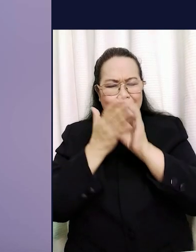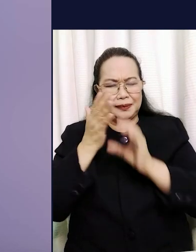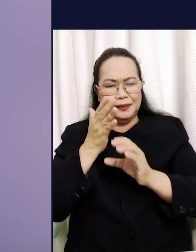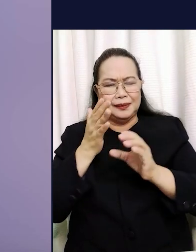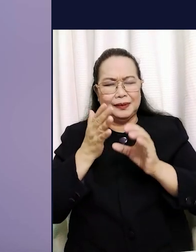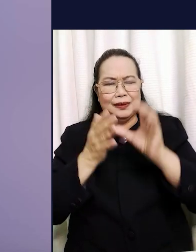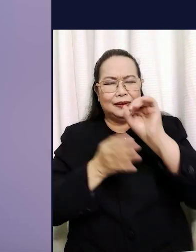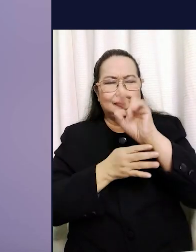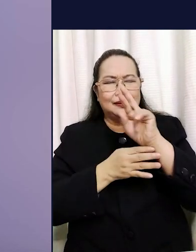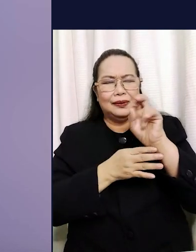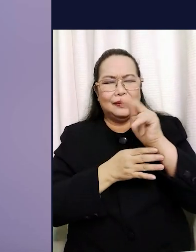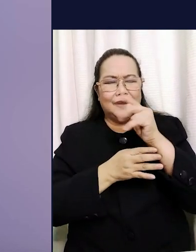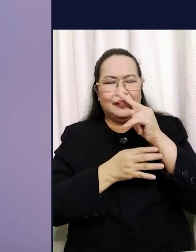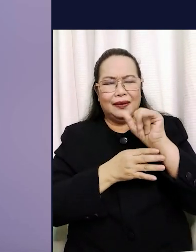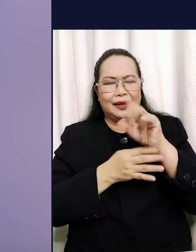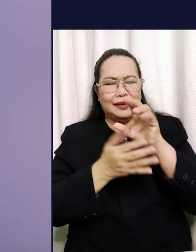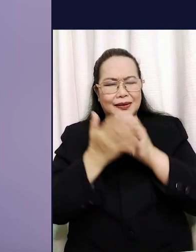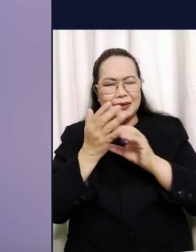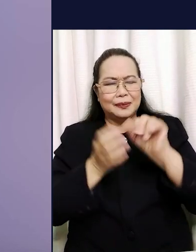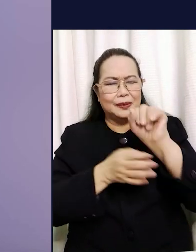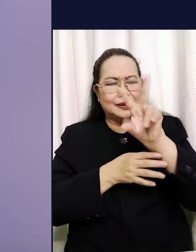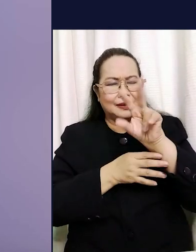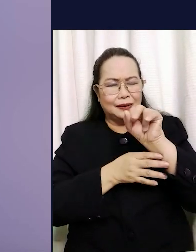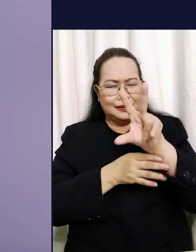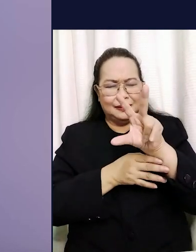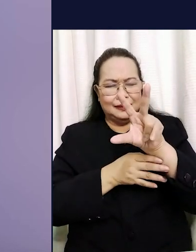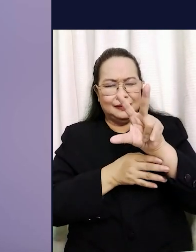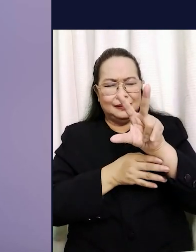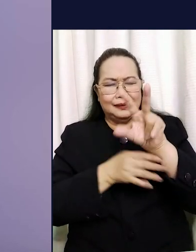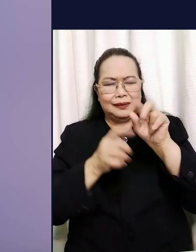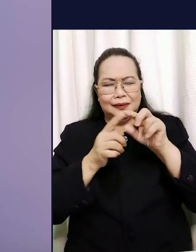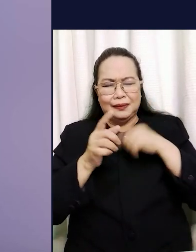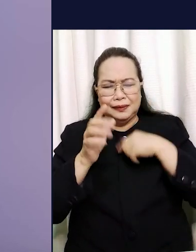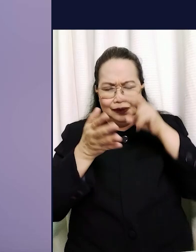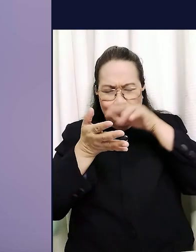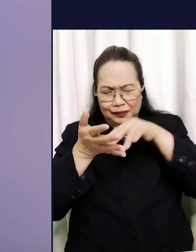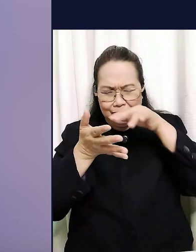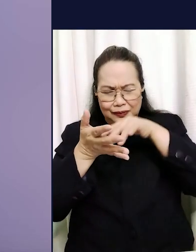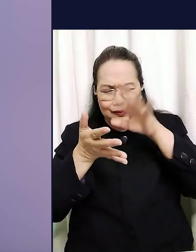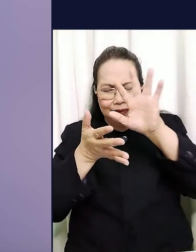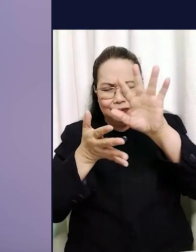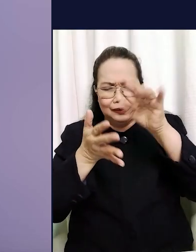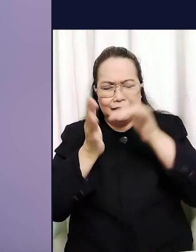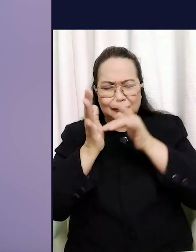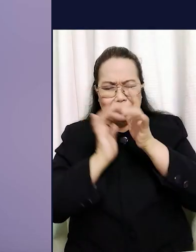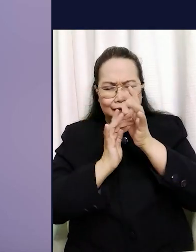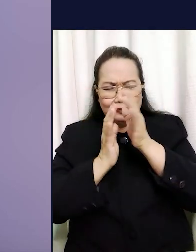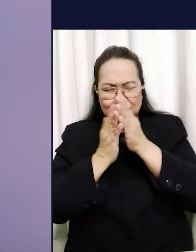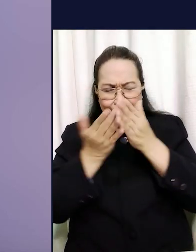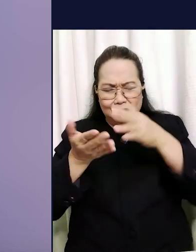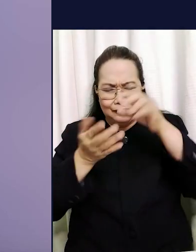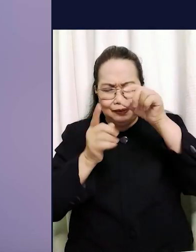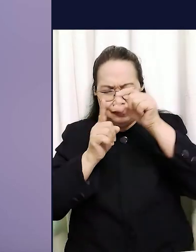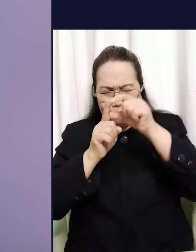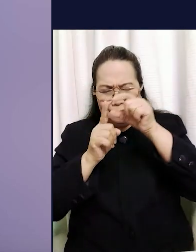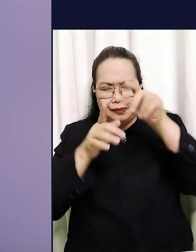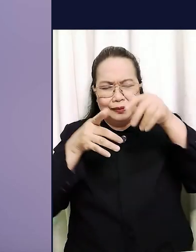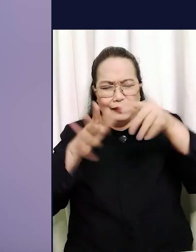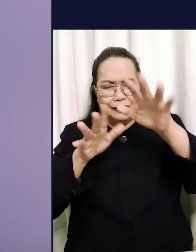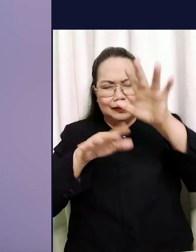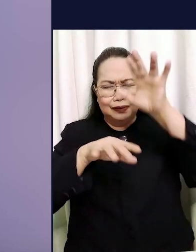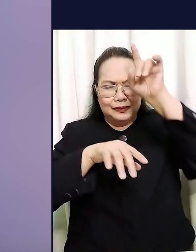your word, allow your spirit that is in us to minister in a very special